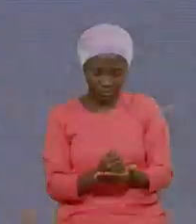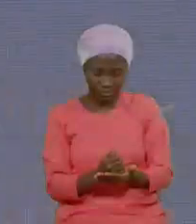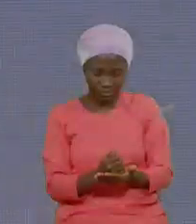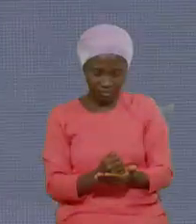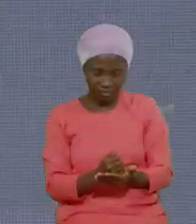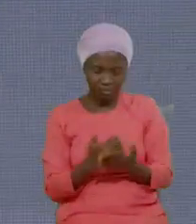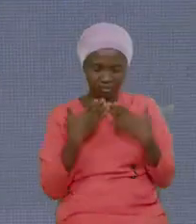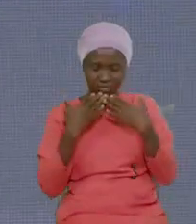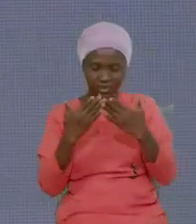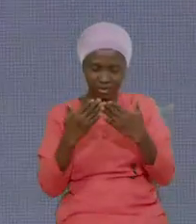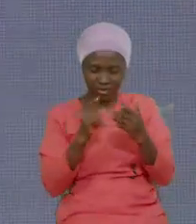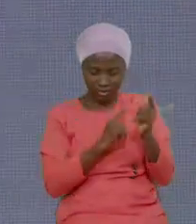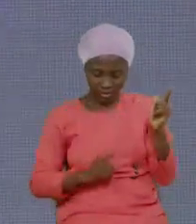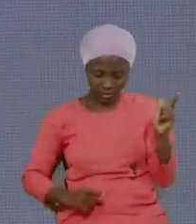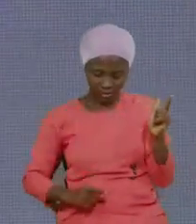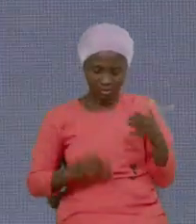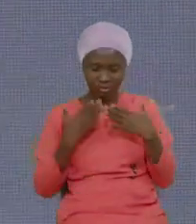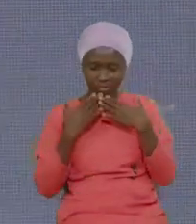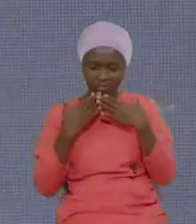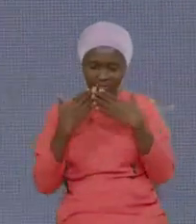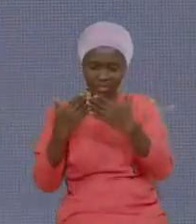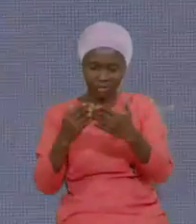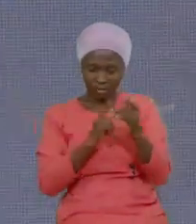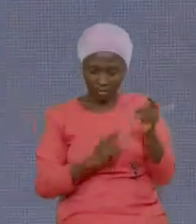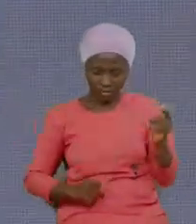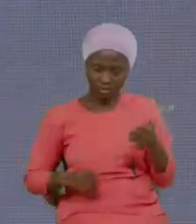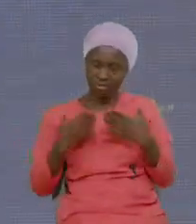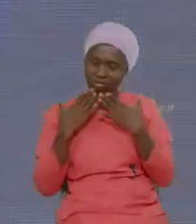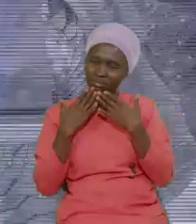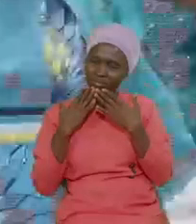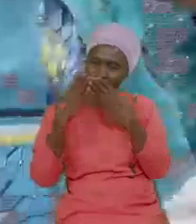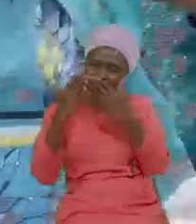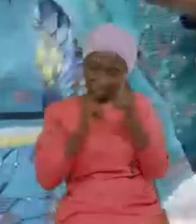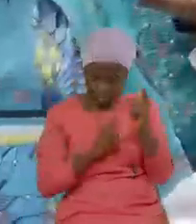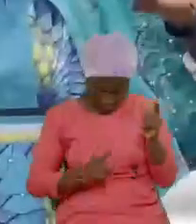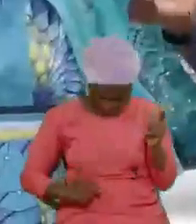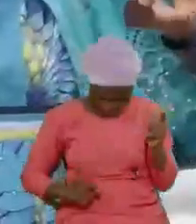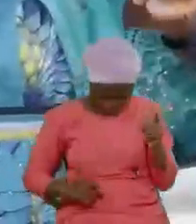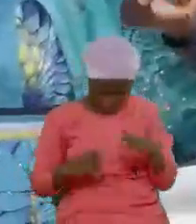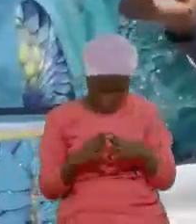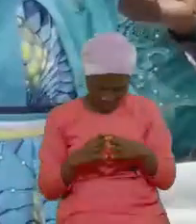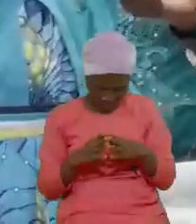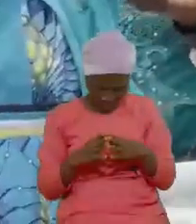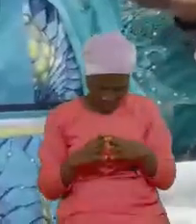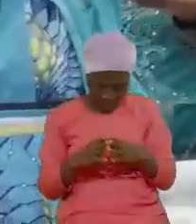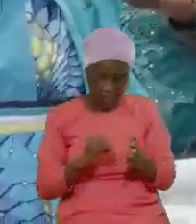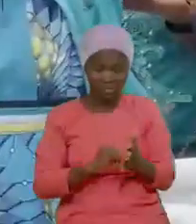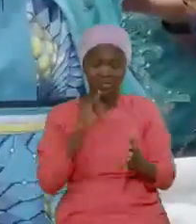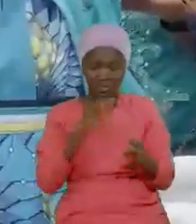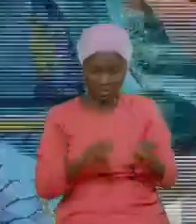Thank you, Lord. Thank you, Lord. Thank you, Lord. It